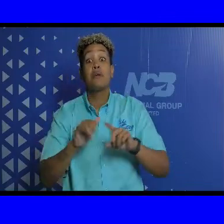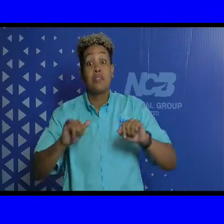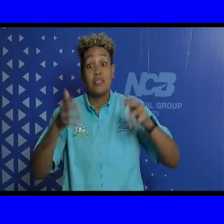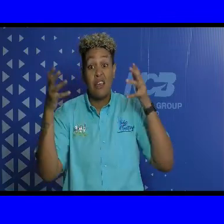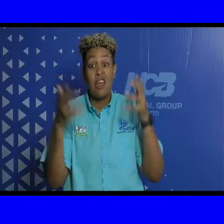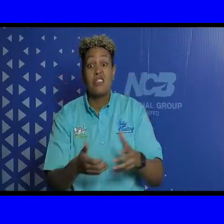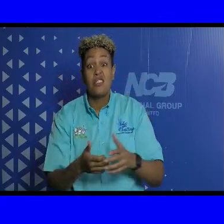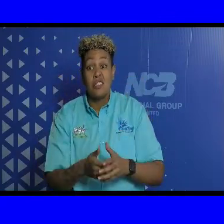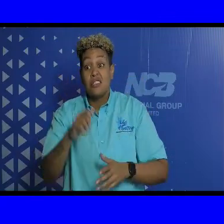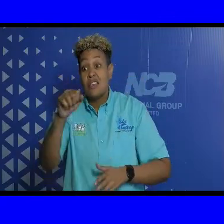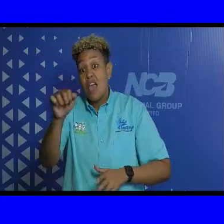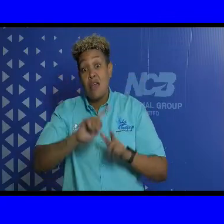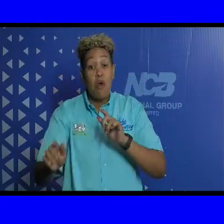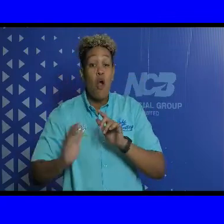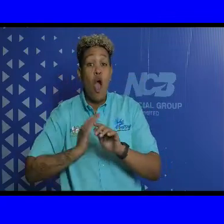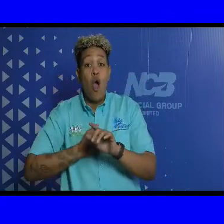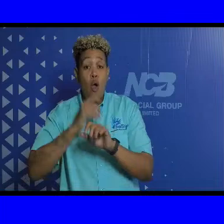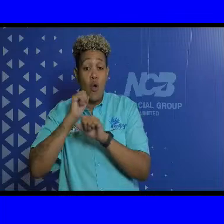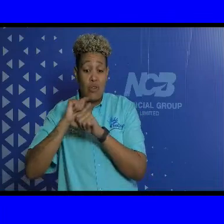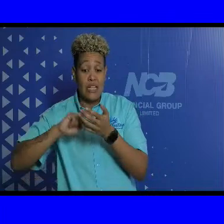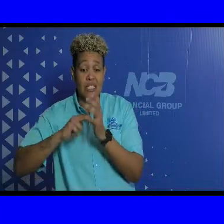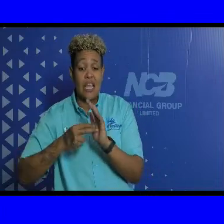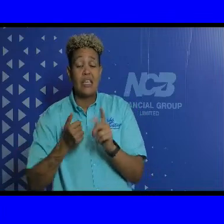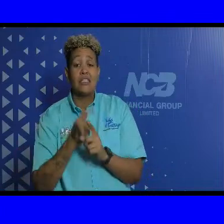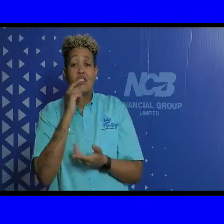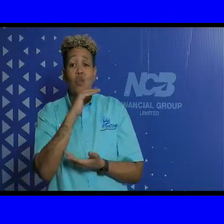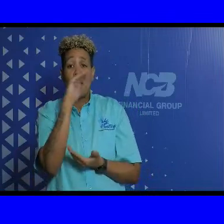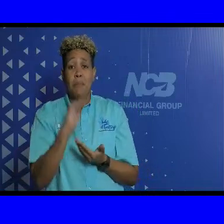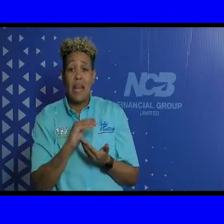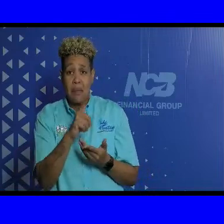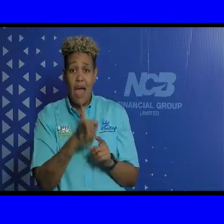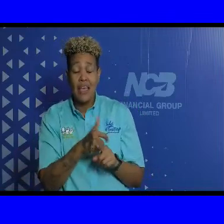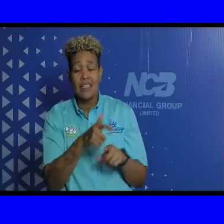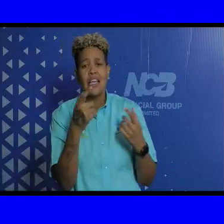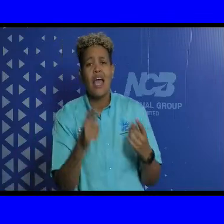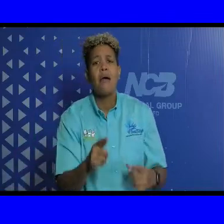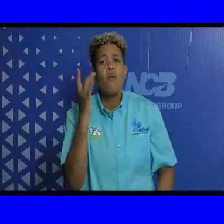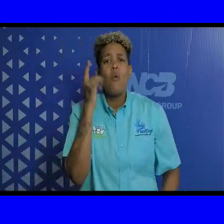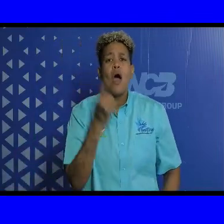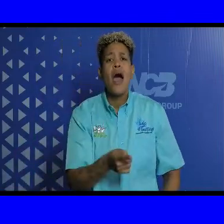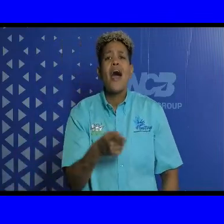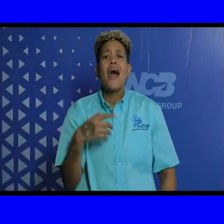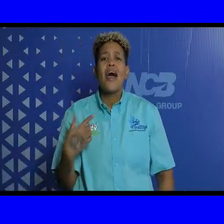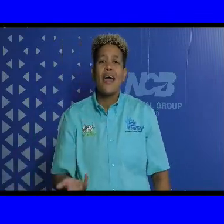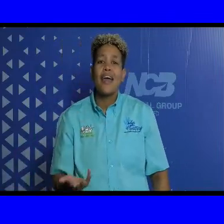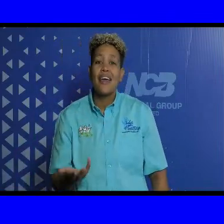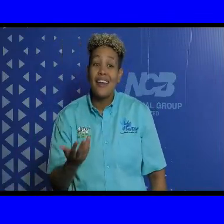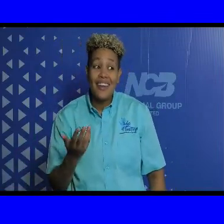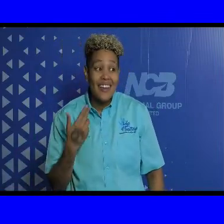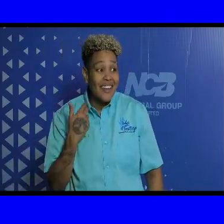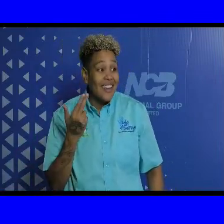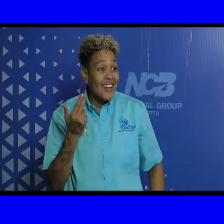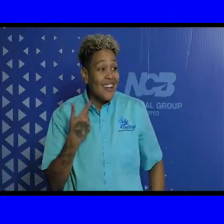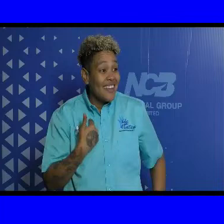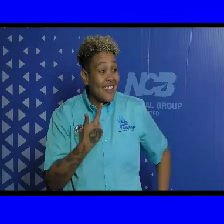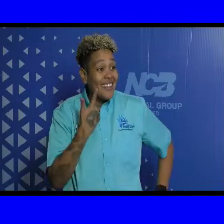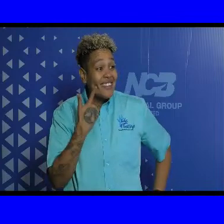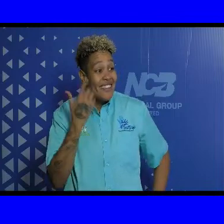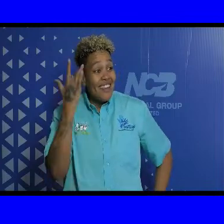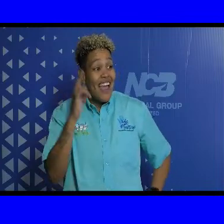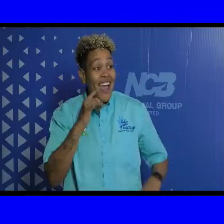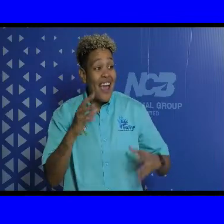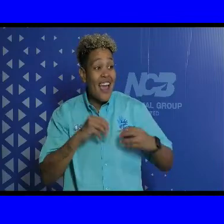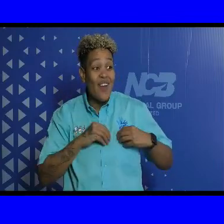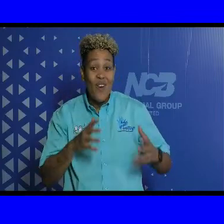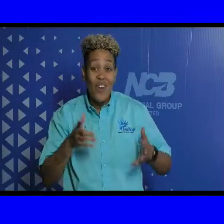exist, but our intent is to minimize it because, a smile here, the owner is